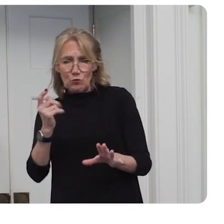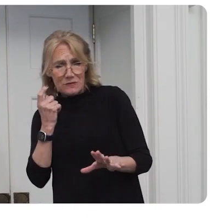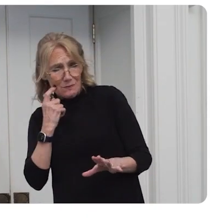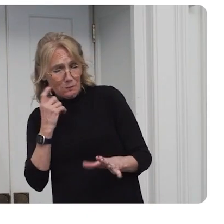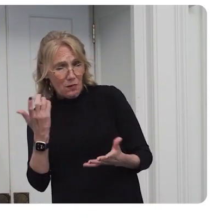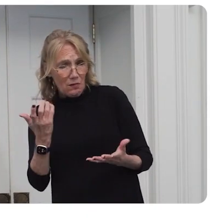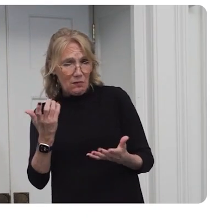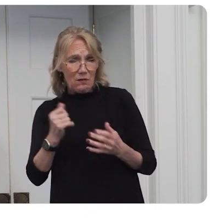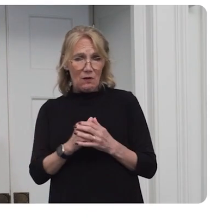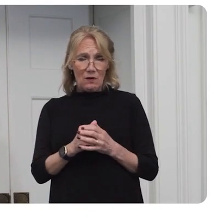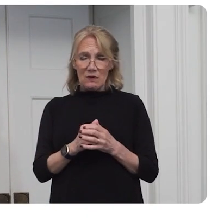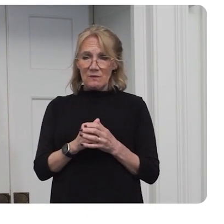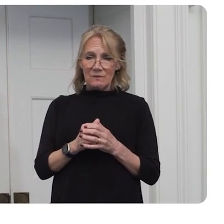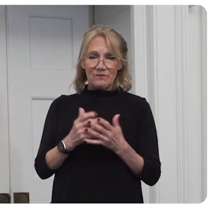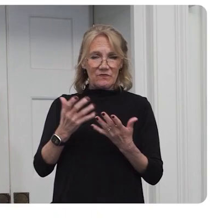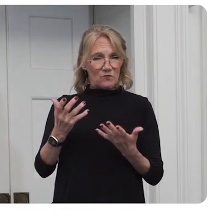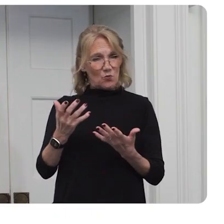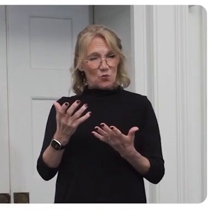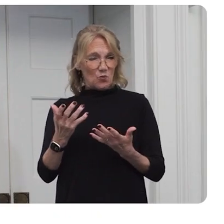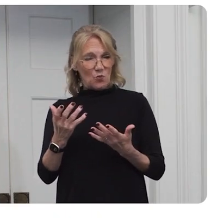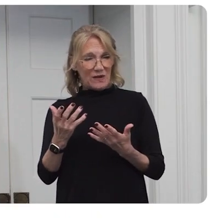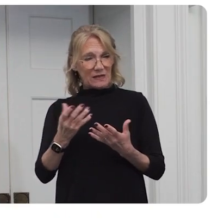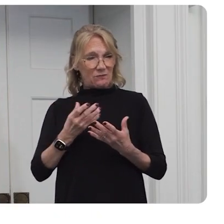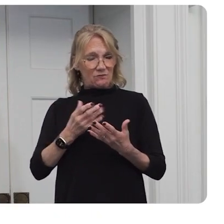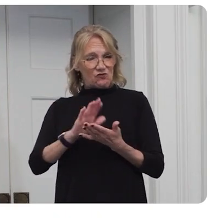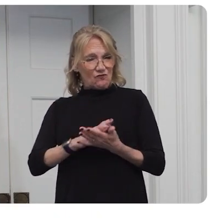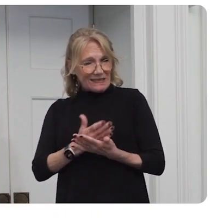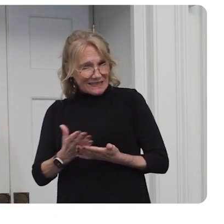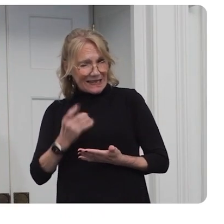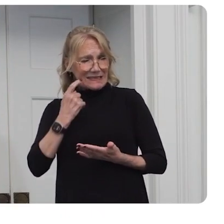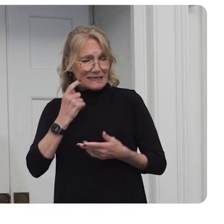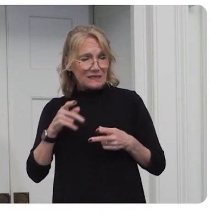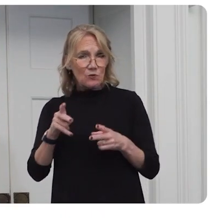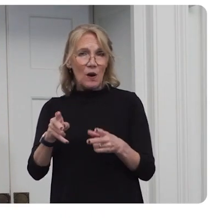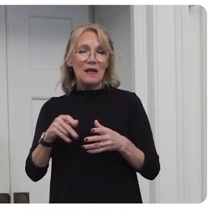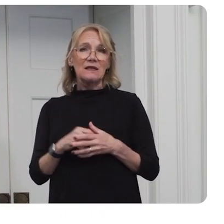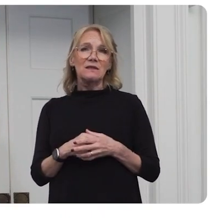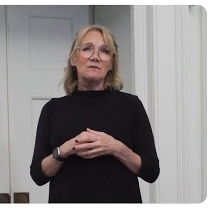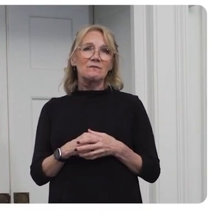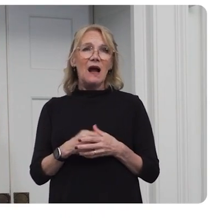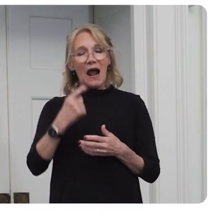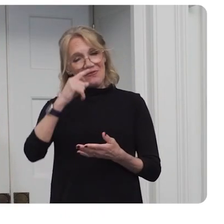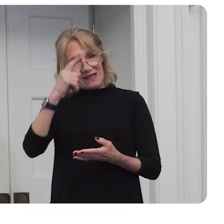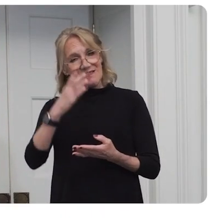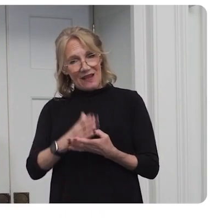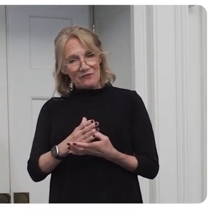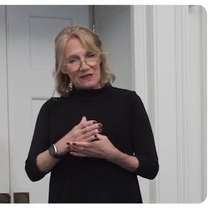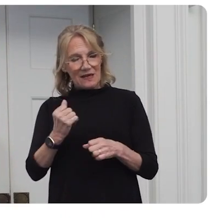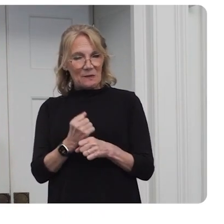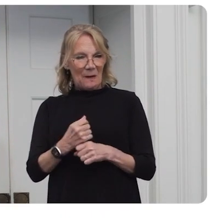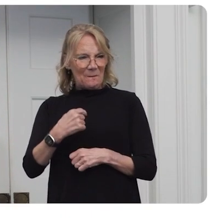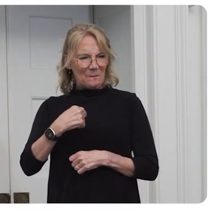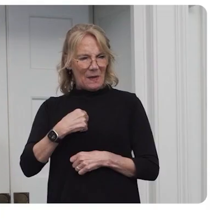they're complex or not, or we might think they're complex or not, in quite easy ways. And I think it's definitely made